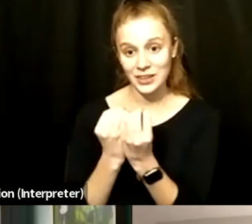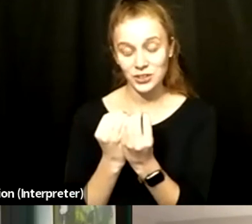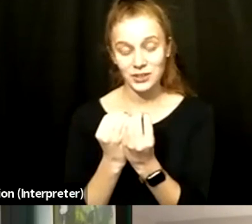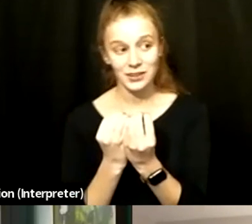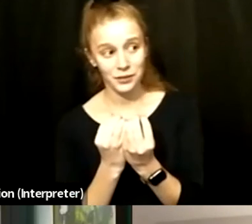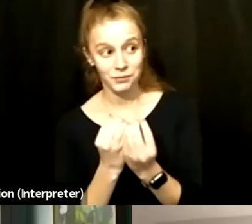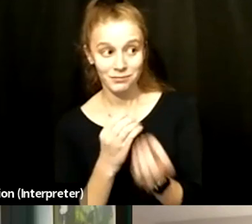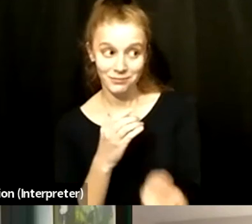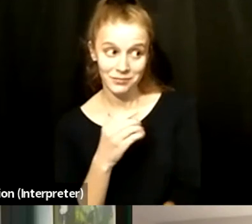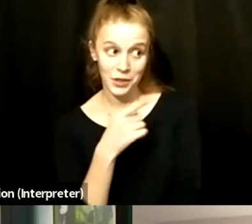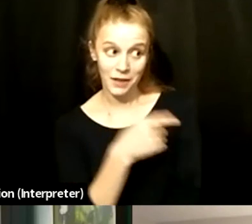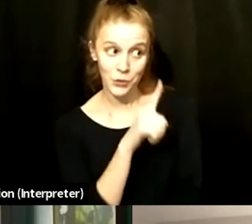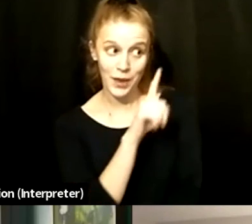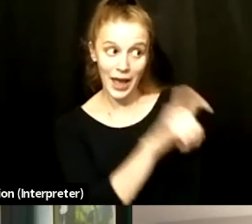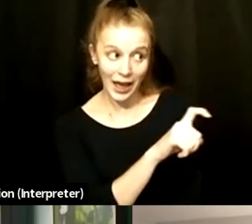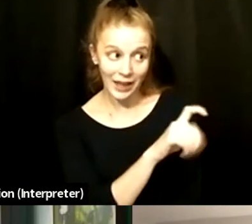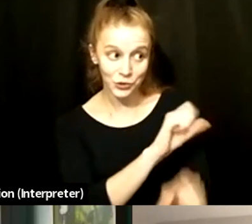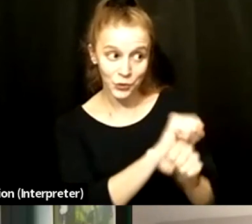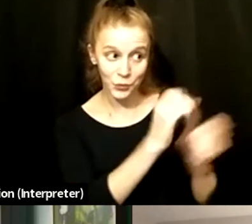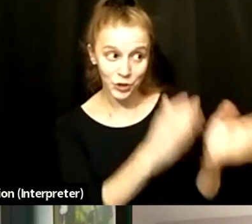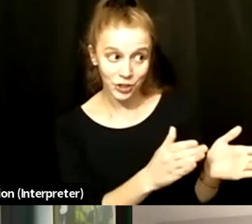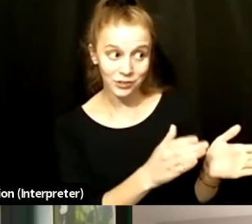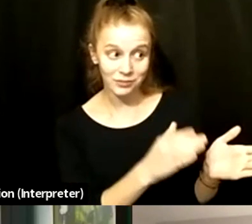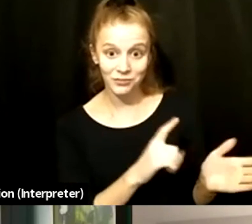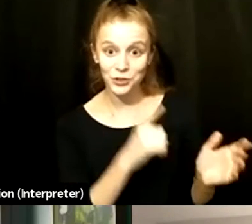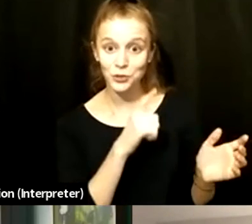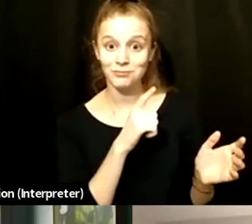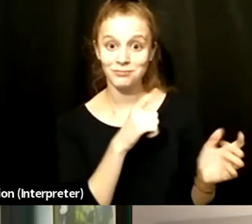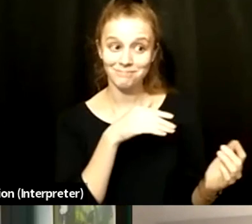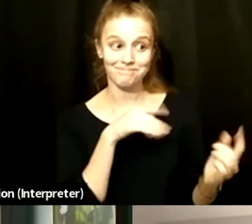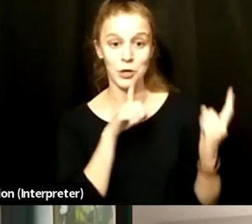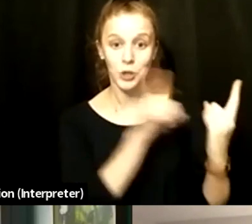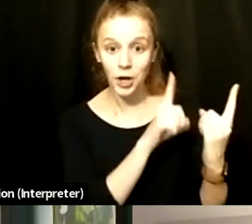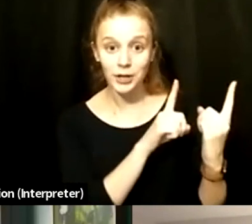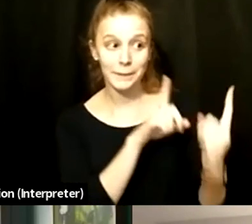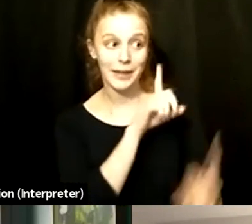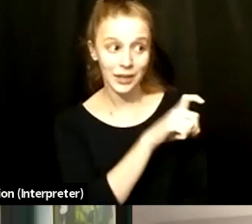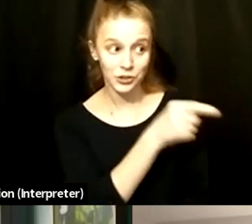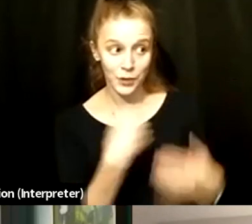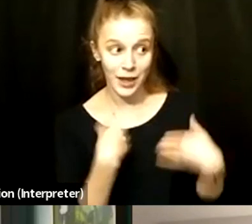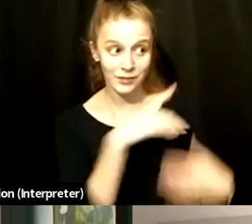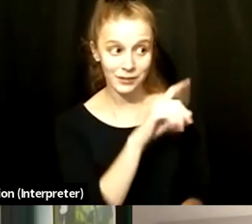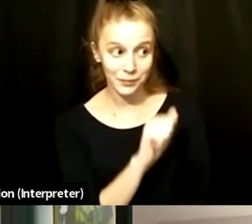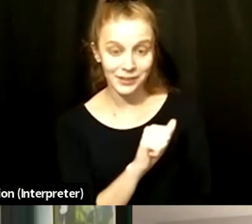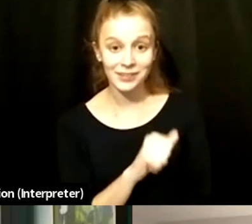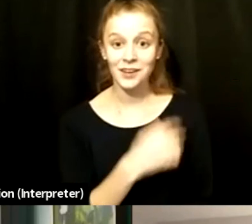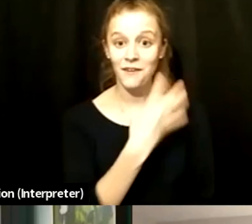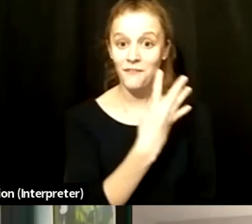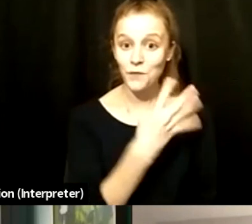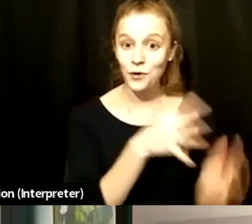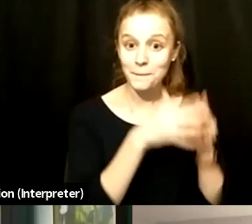asked any of your workers, do they have disabilities? Because 1 in 4 individuals in America have a disability,